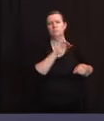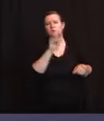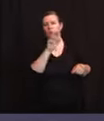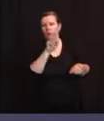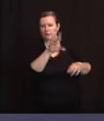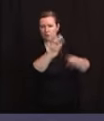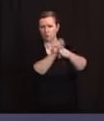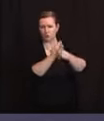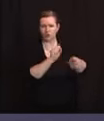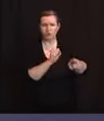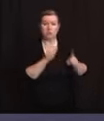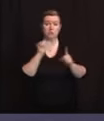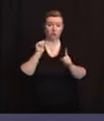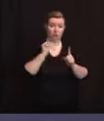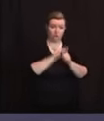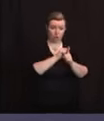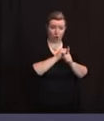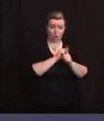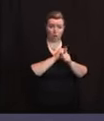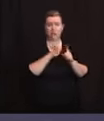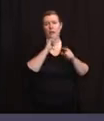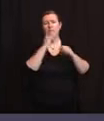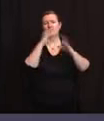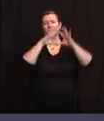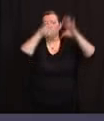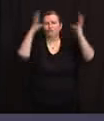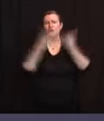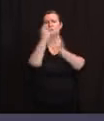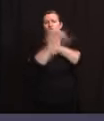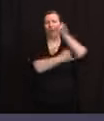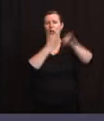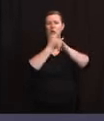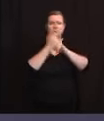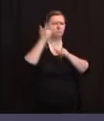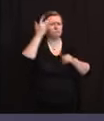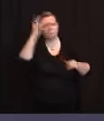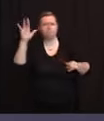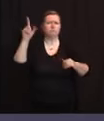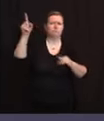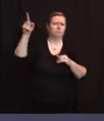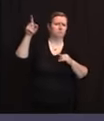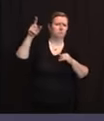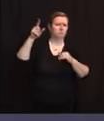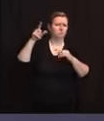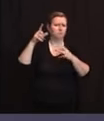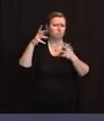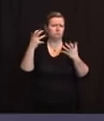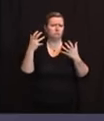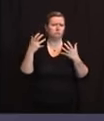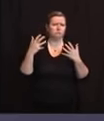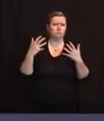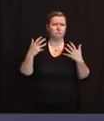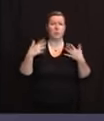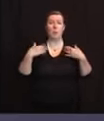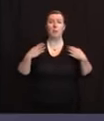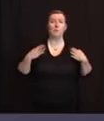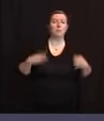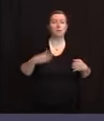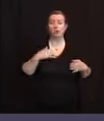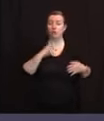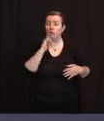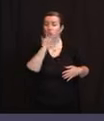serious international racketeering and crime. This is not somebody who checked box 2 and meant to